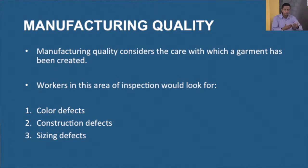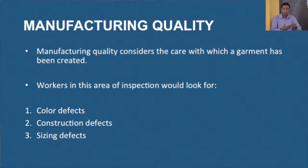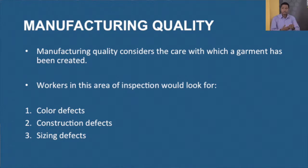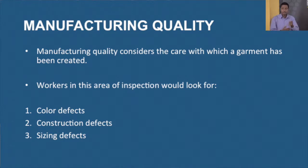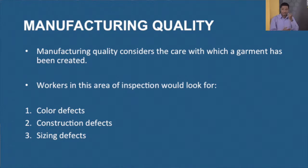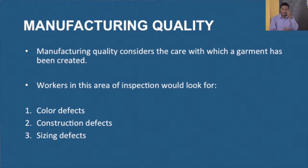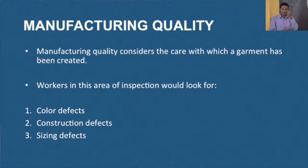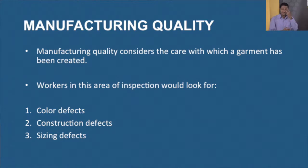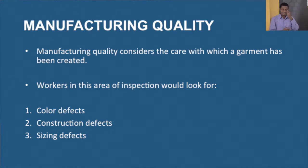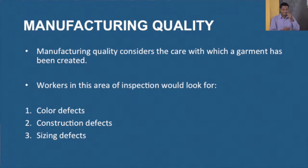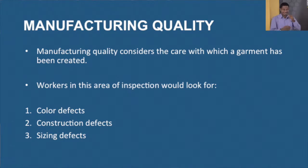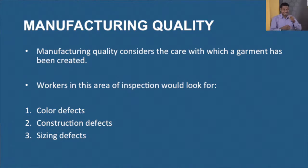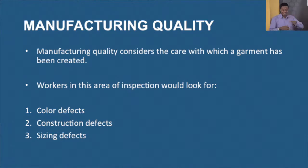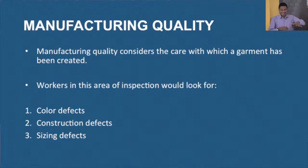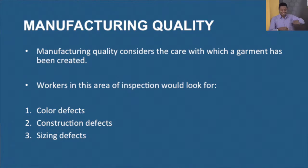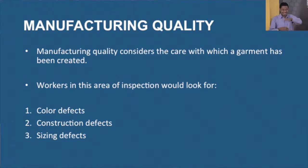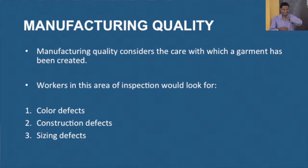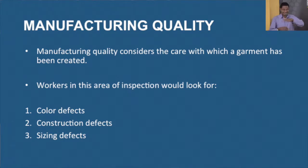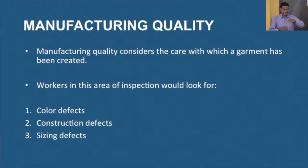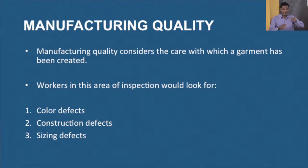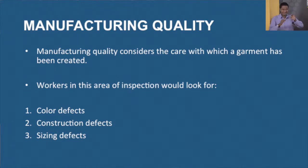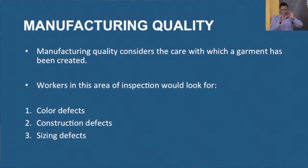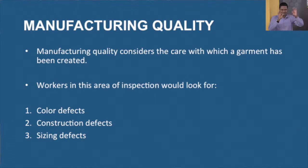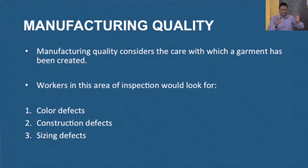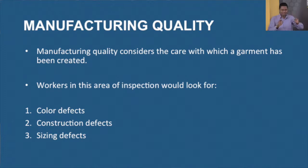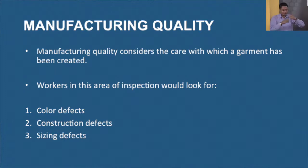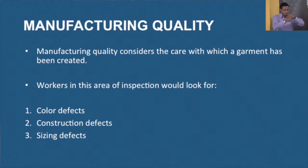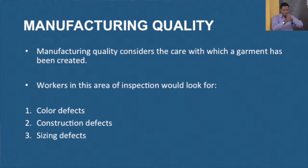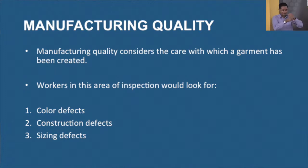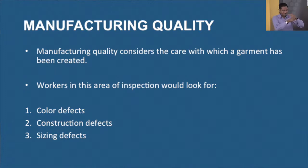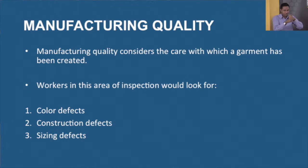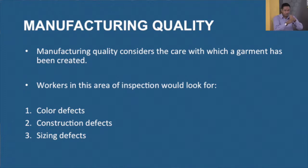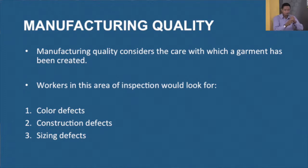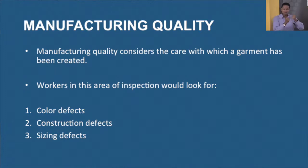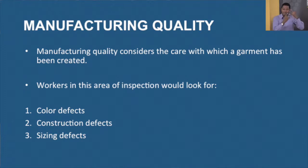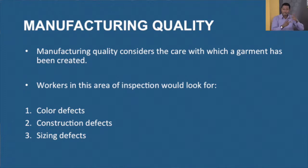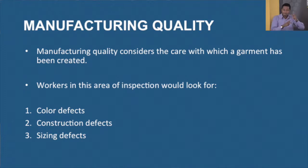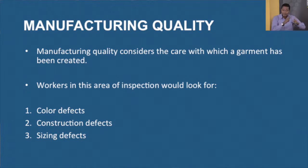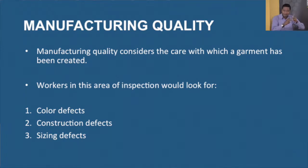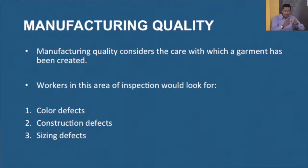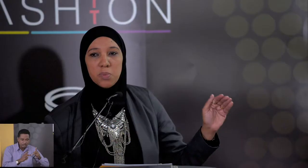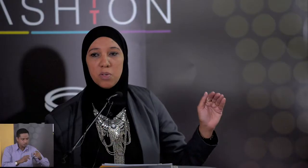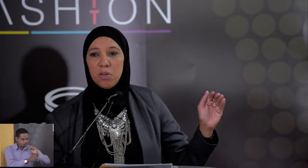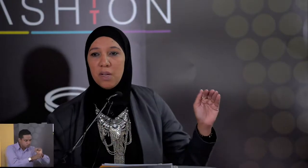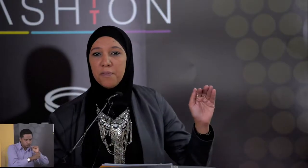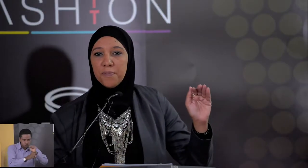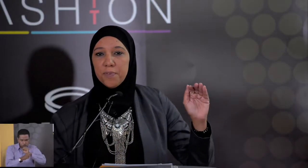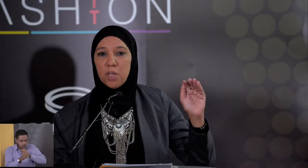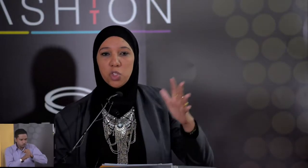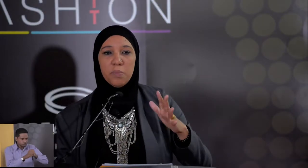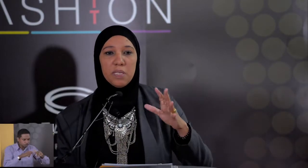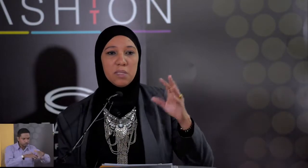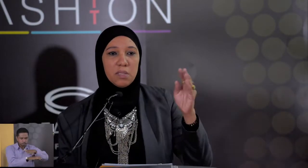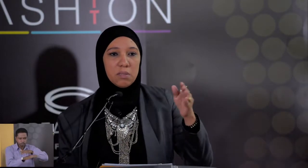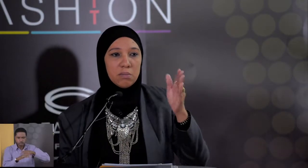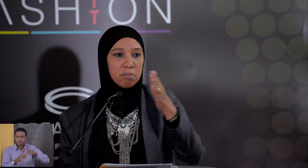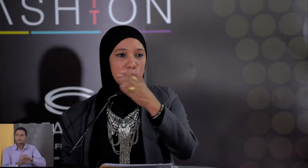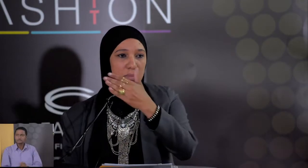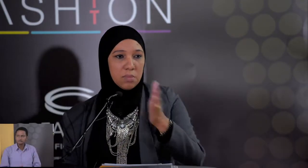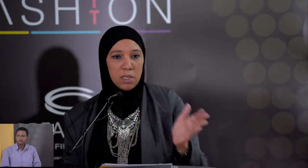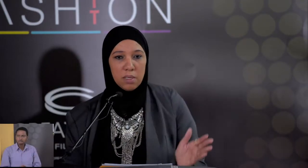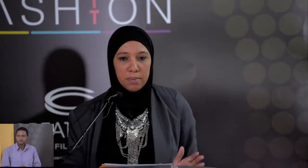so many people that would be engaged in this garment that, of course, they're humans. We don't have